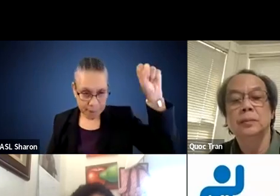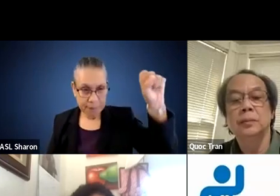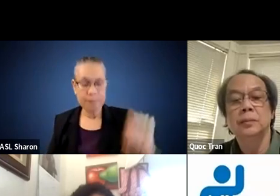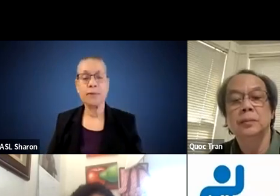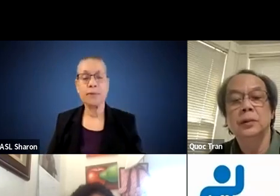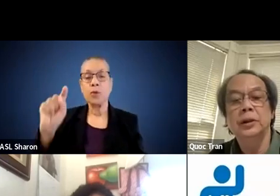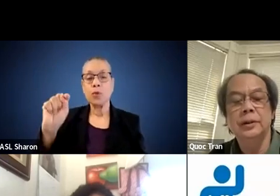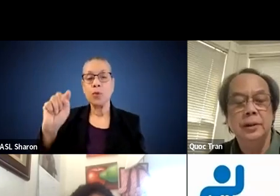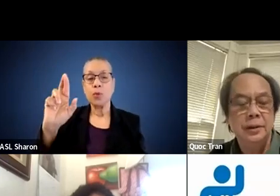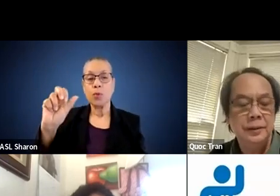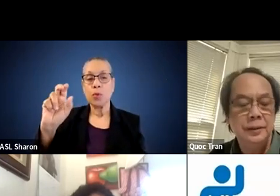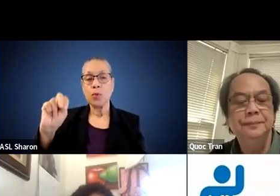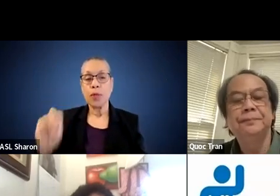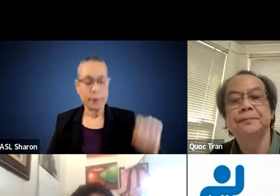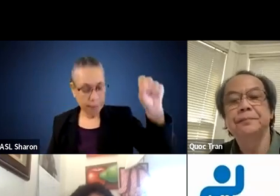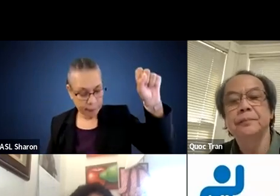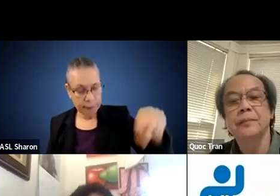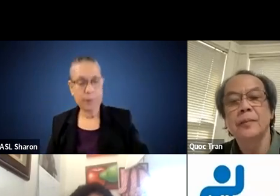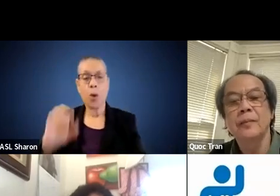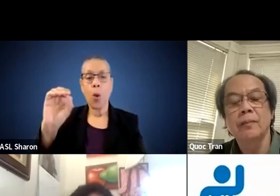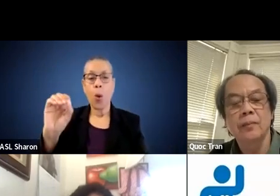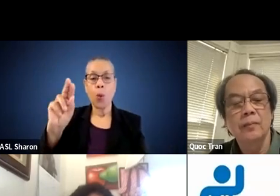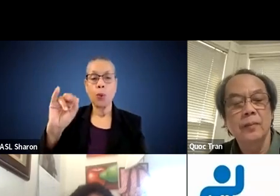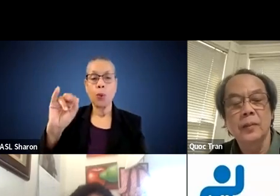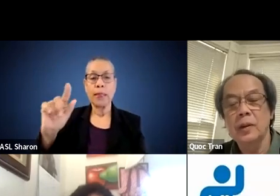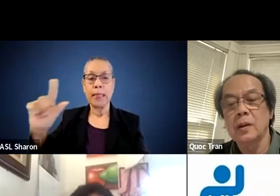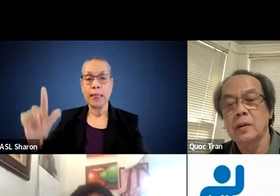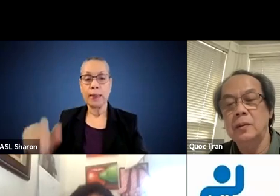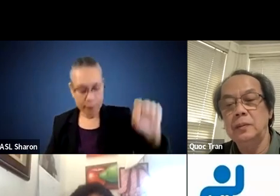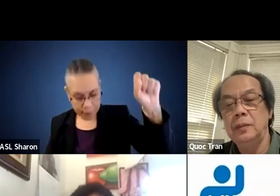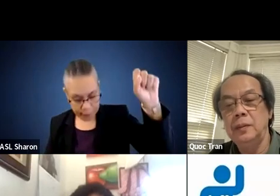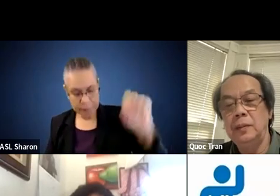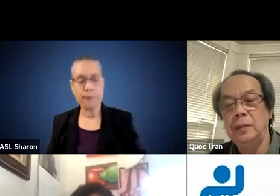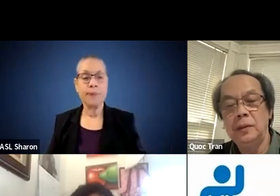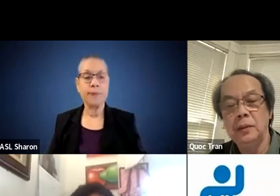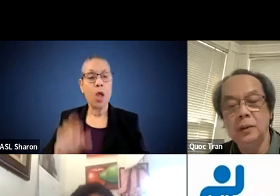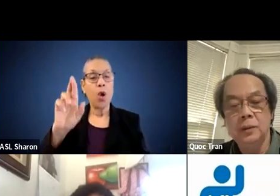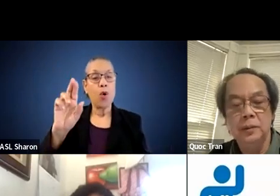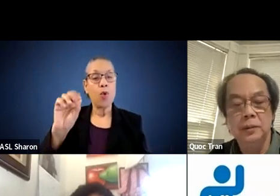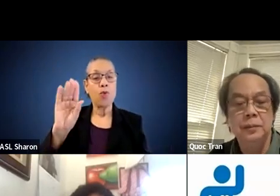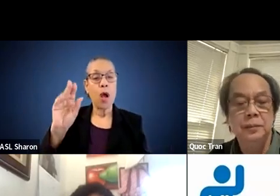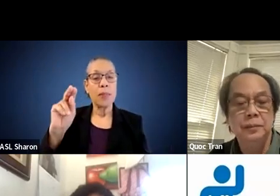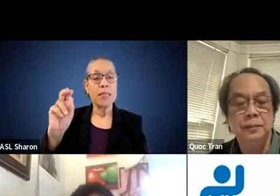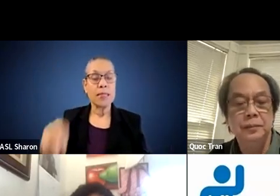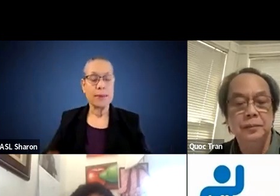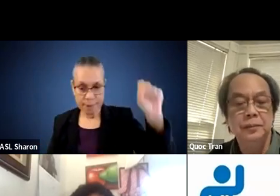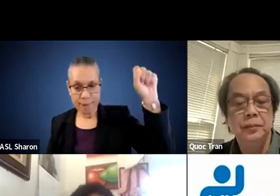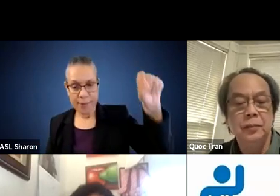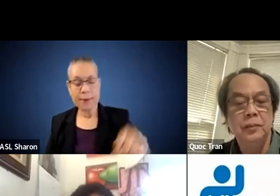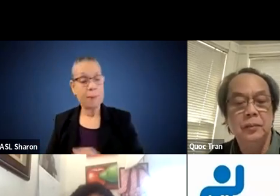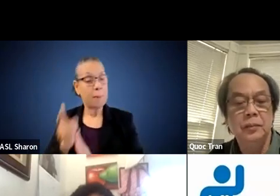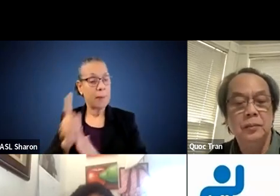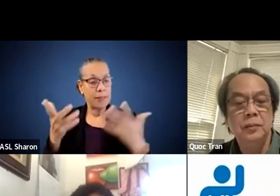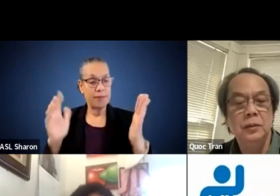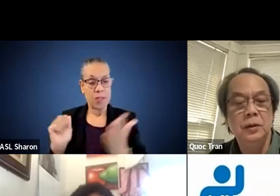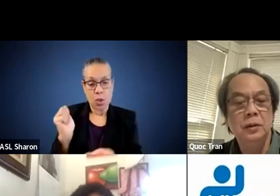Mr Tran yes Mr O'Neill yes Ms Robinson yes the minutes are